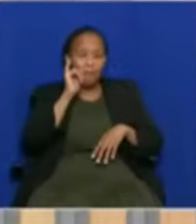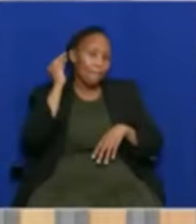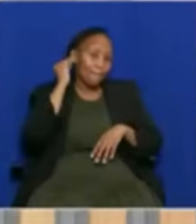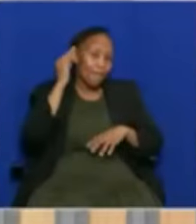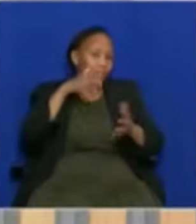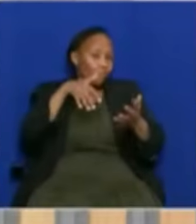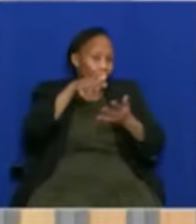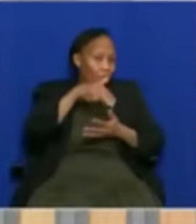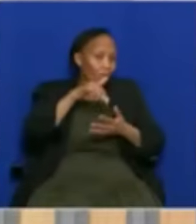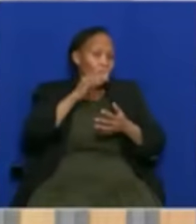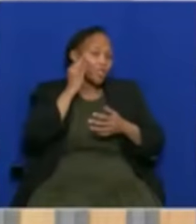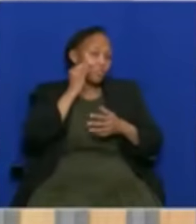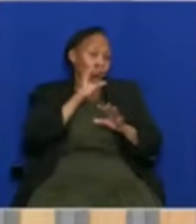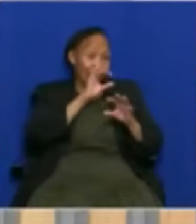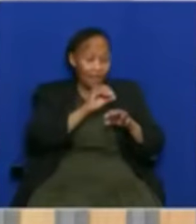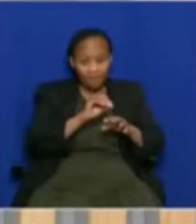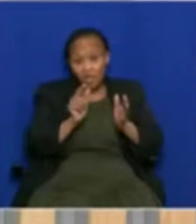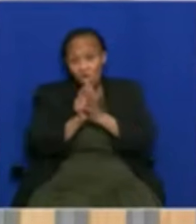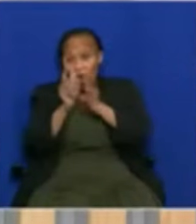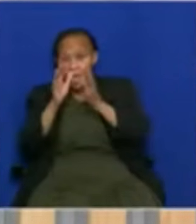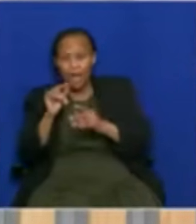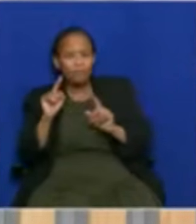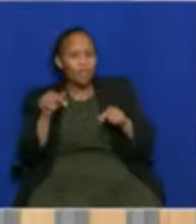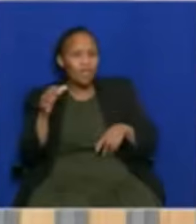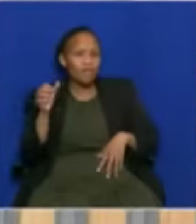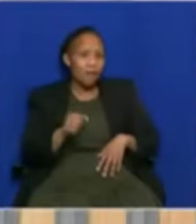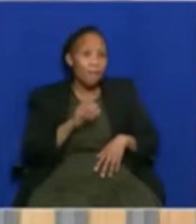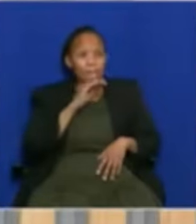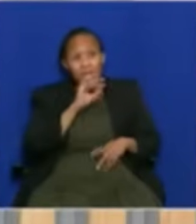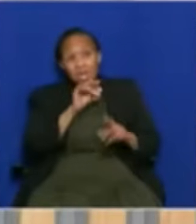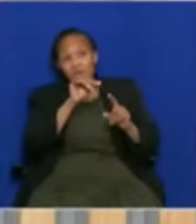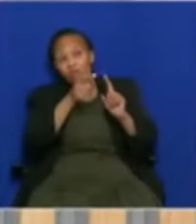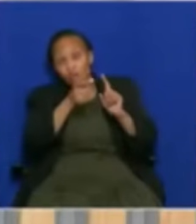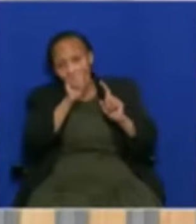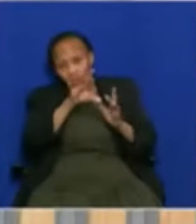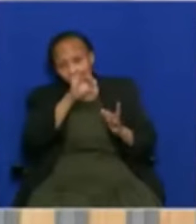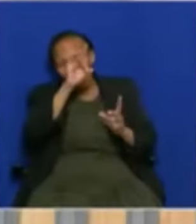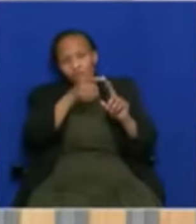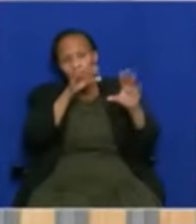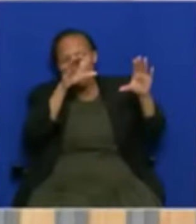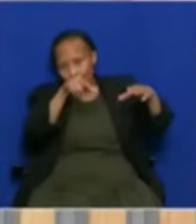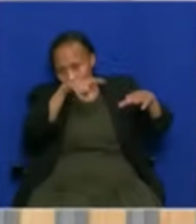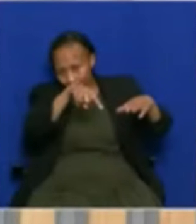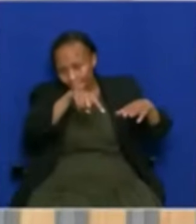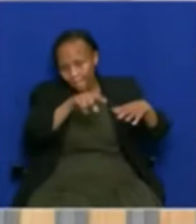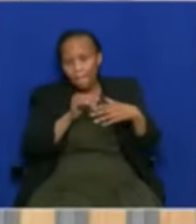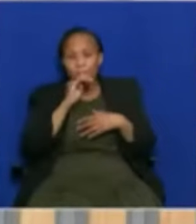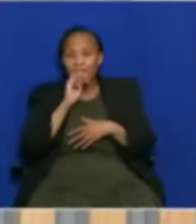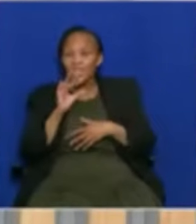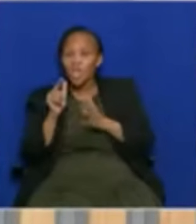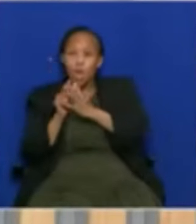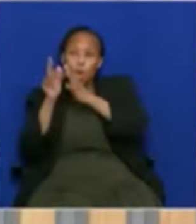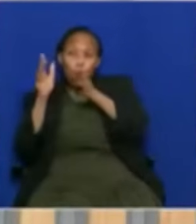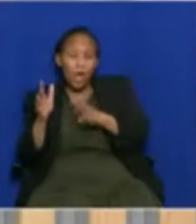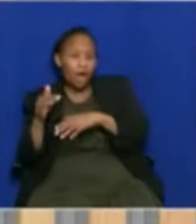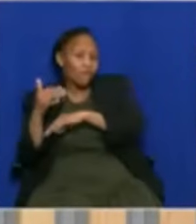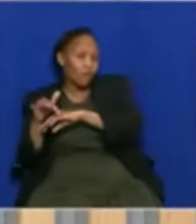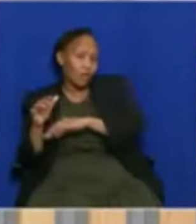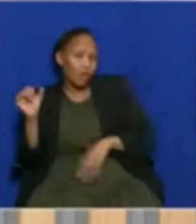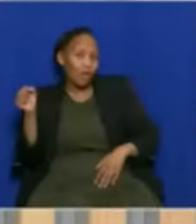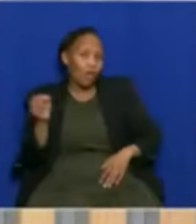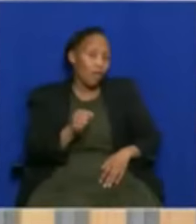been appointed and should have been appointed because there is no way a lawyer who applies according to the